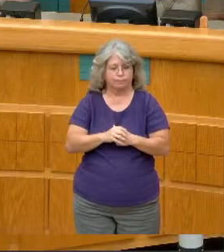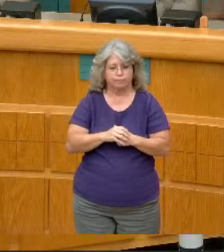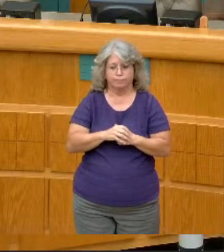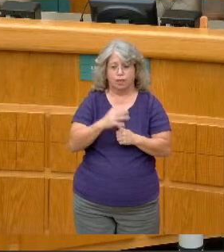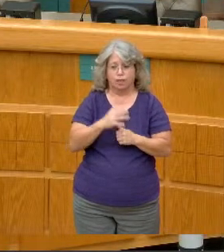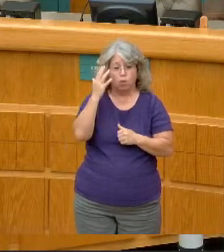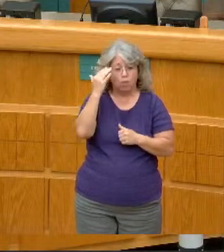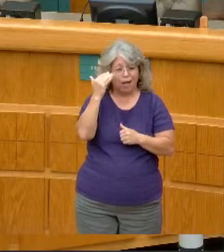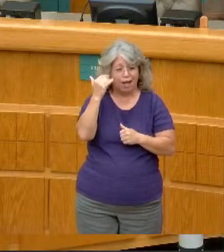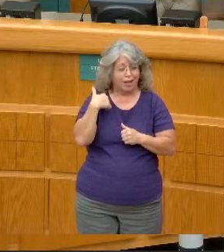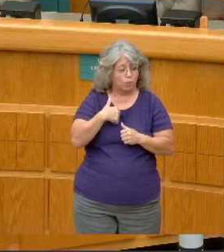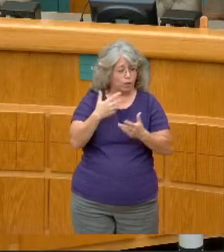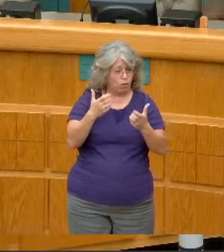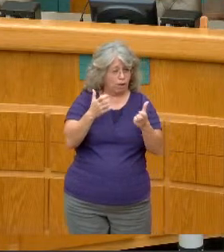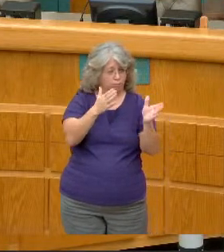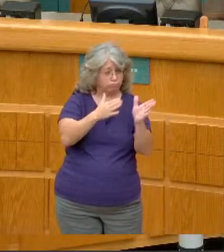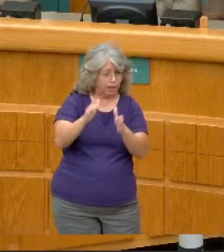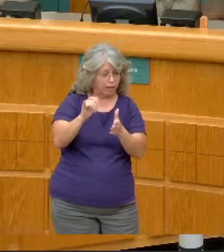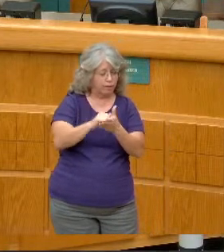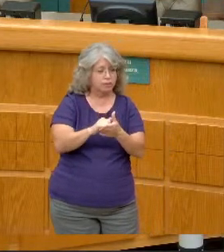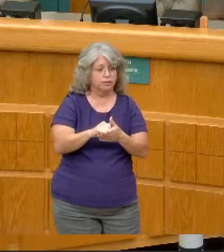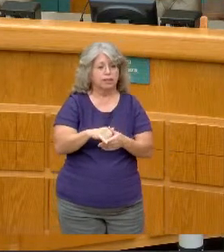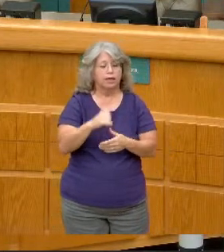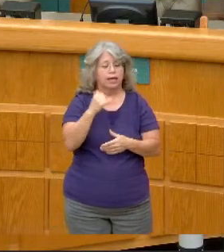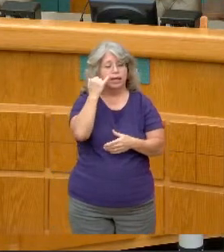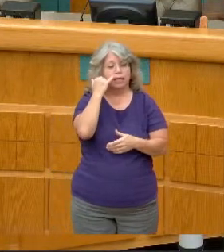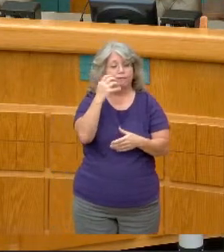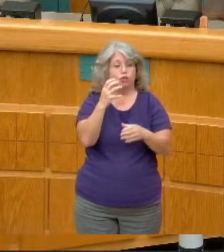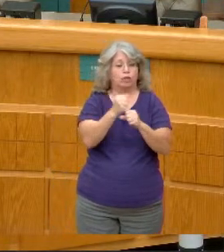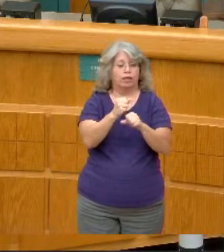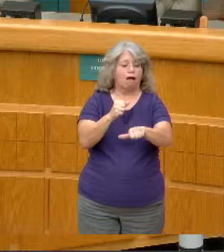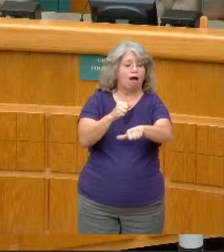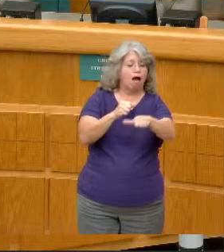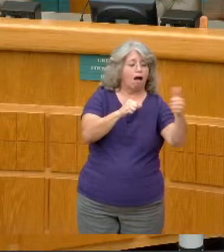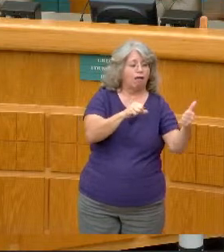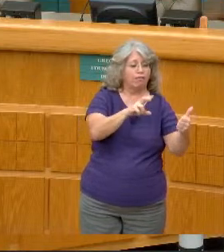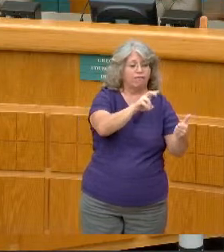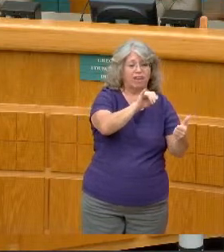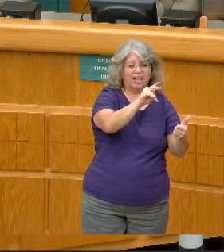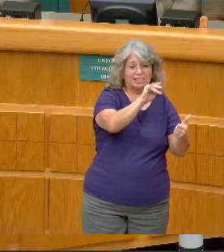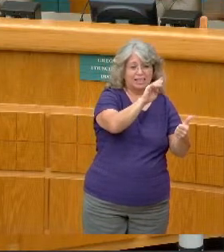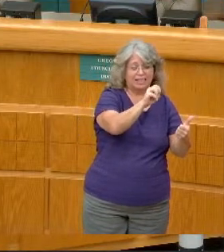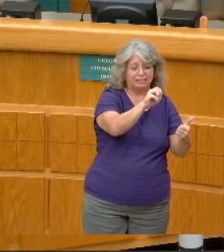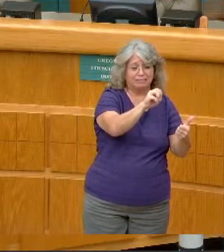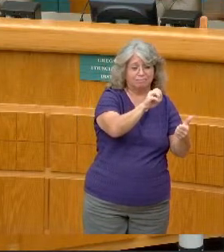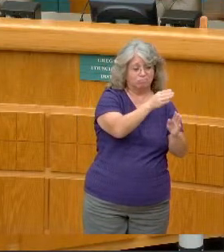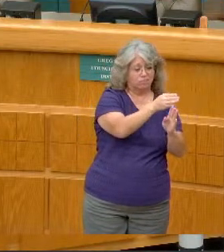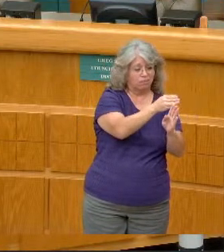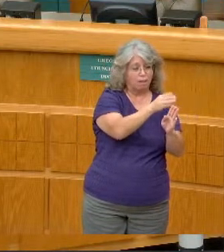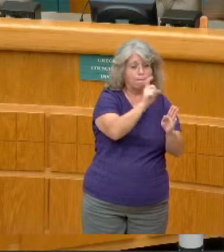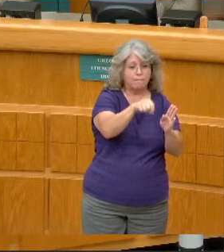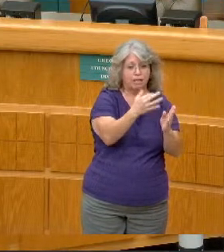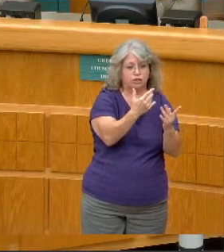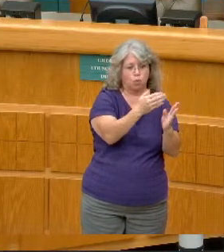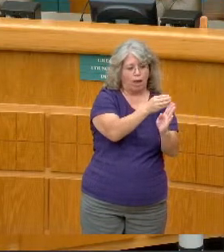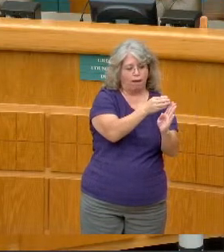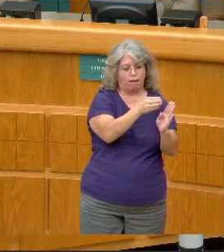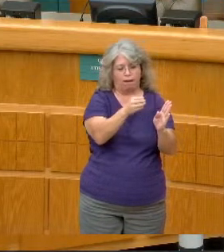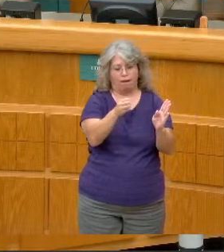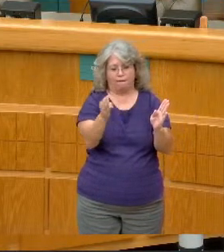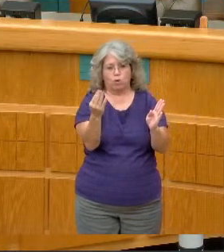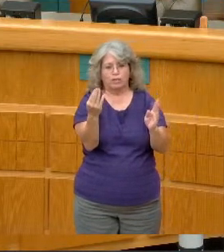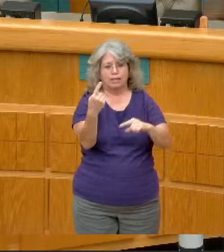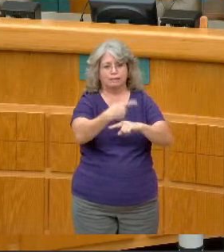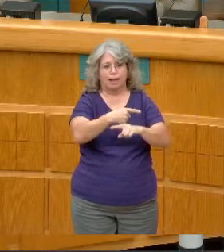who is receiving the vaccine must not have received another vaccine within the last 14 days. If all